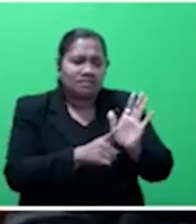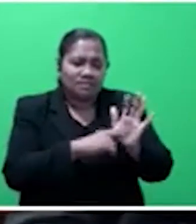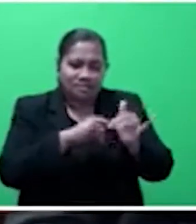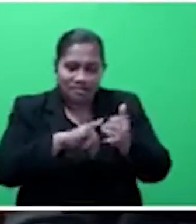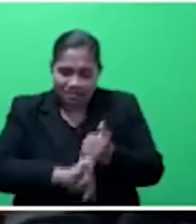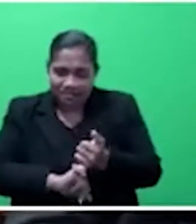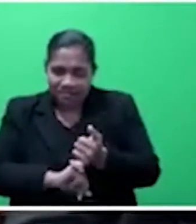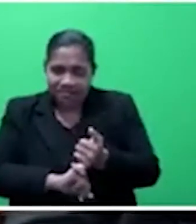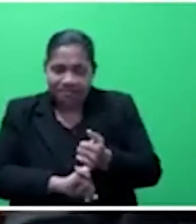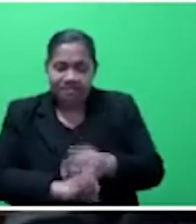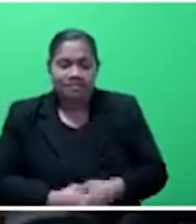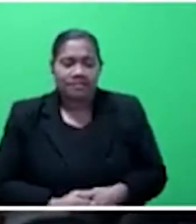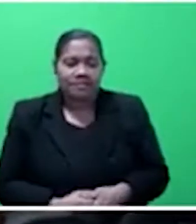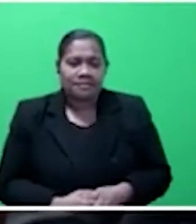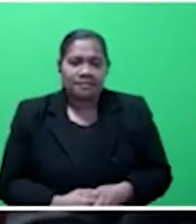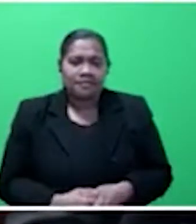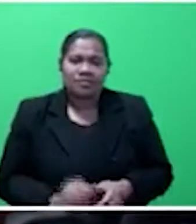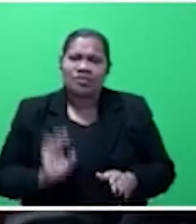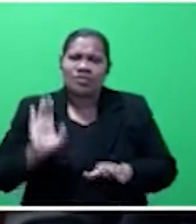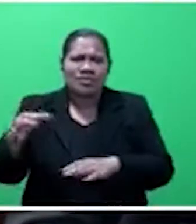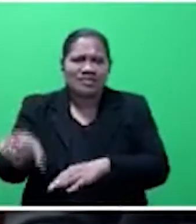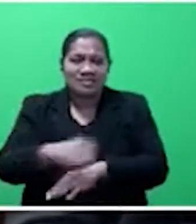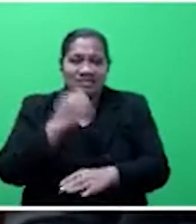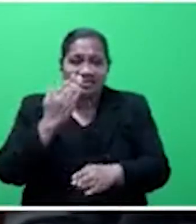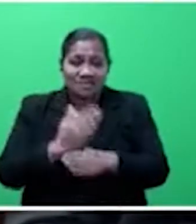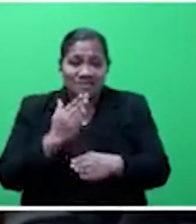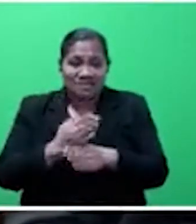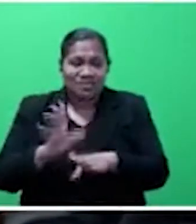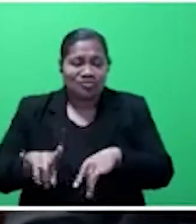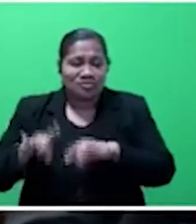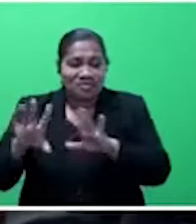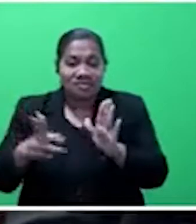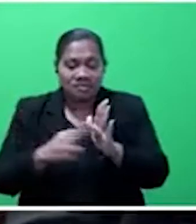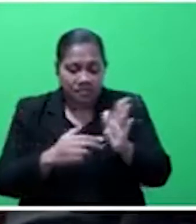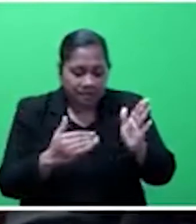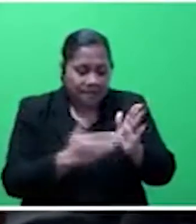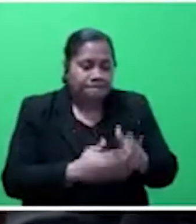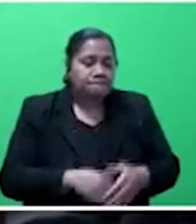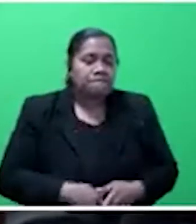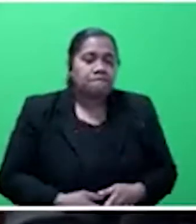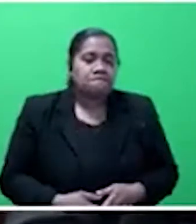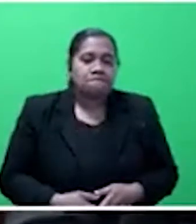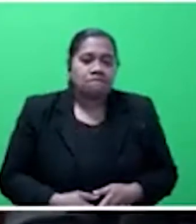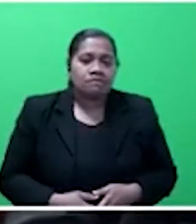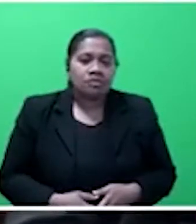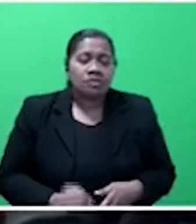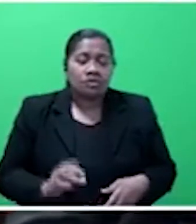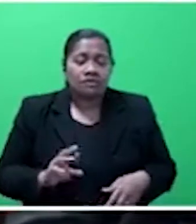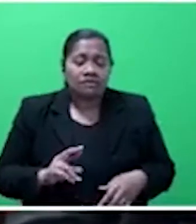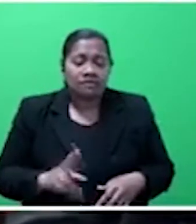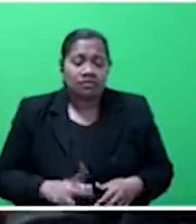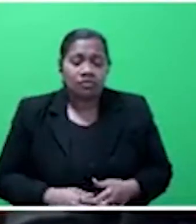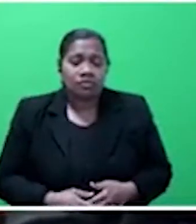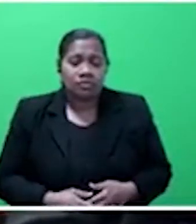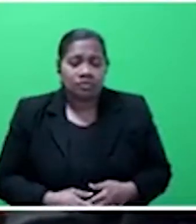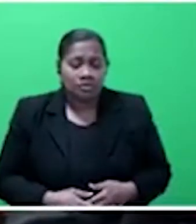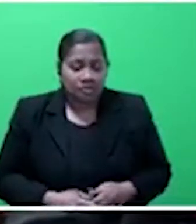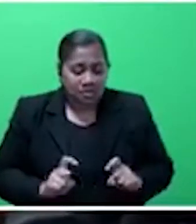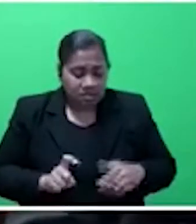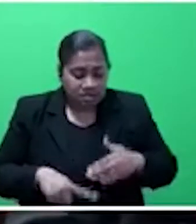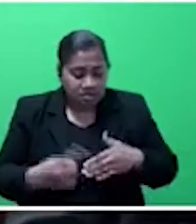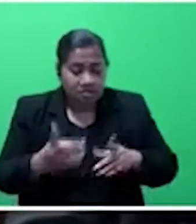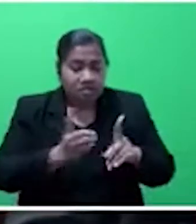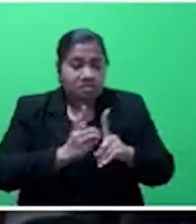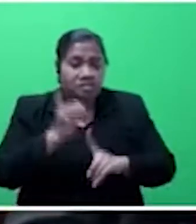Mr. Speaker says sports as an enabler of sustainable development has continued economic impact, not least